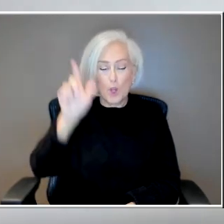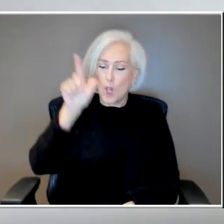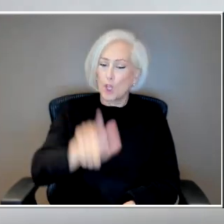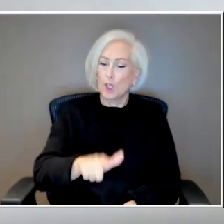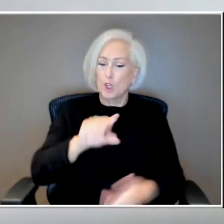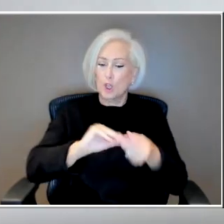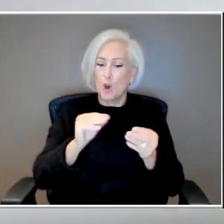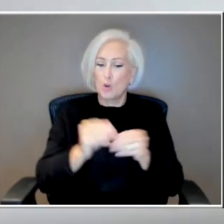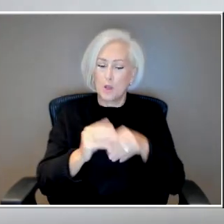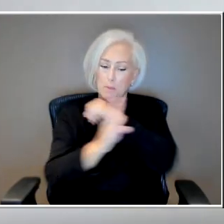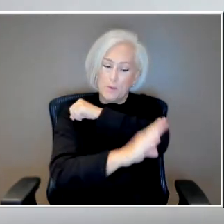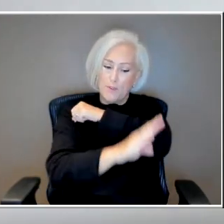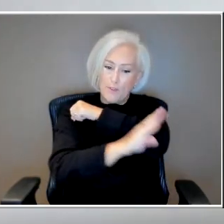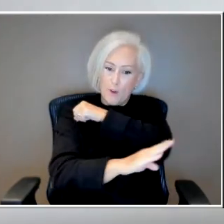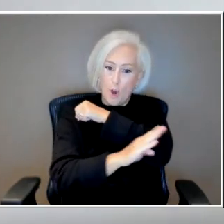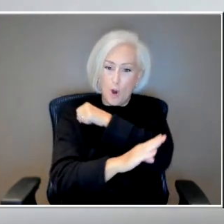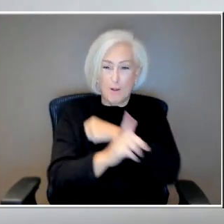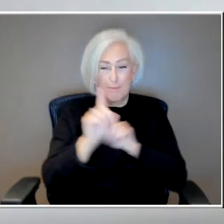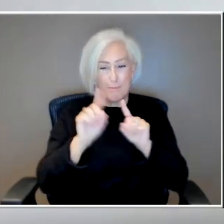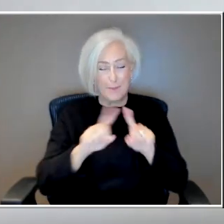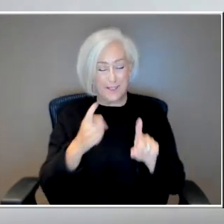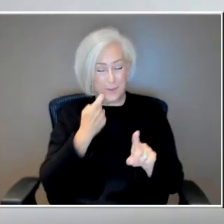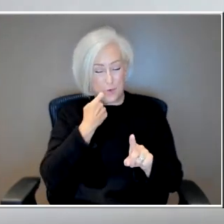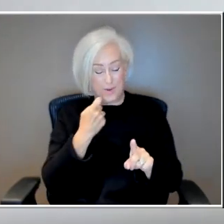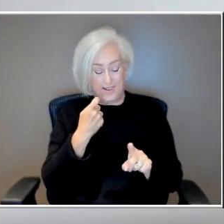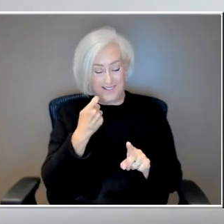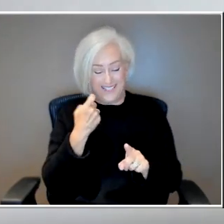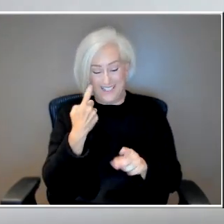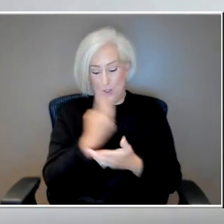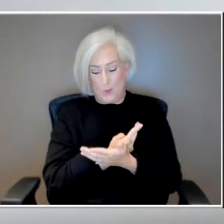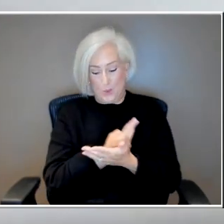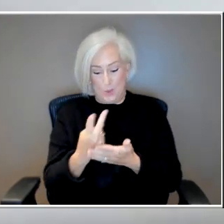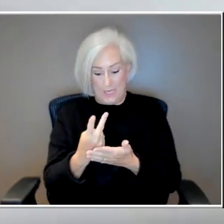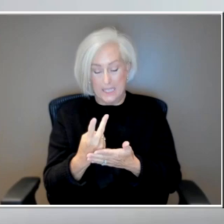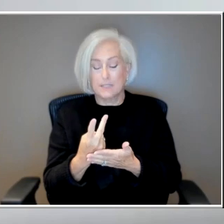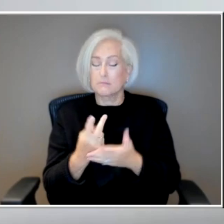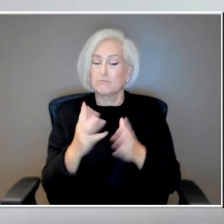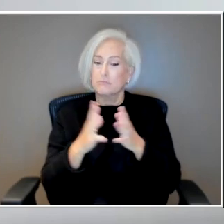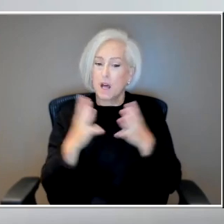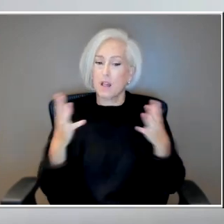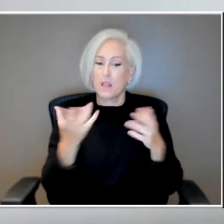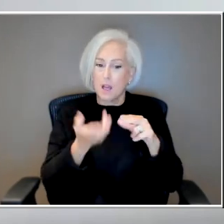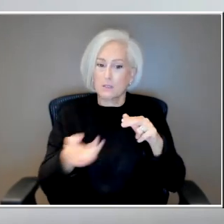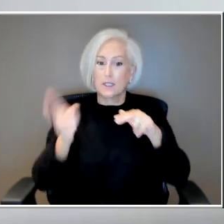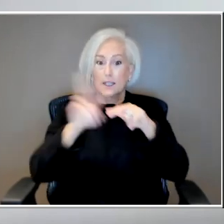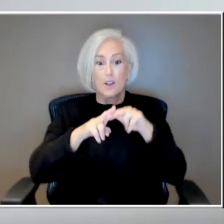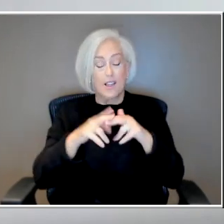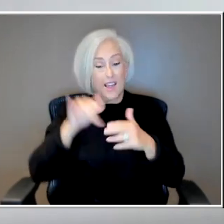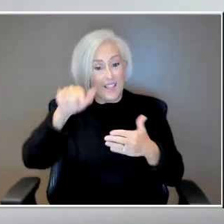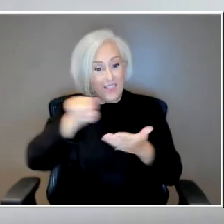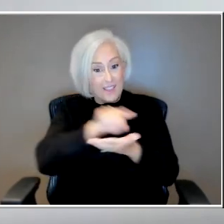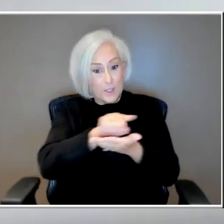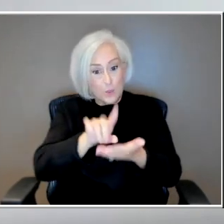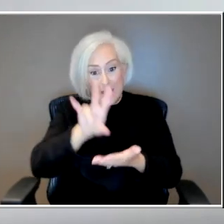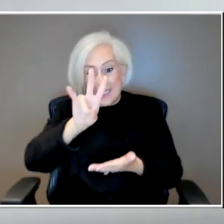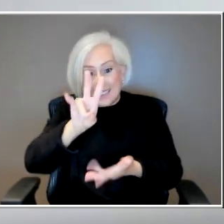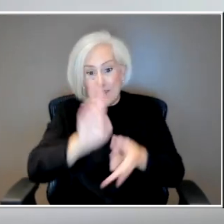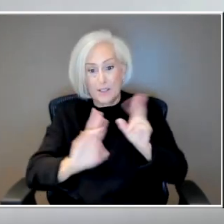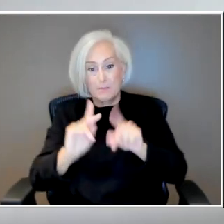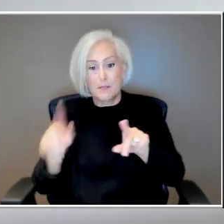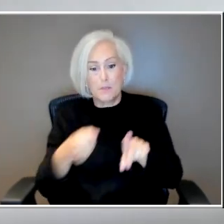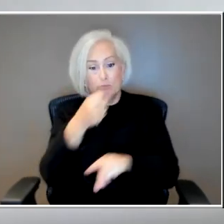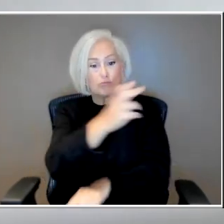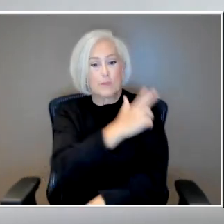these last 2 weeks that we've seen an uptick. And this week we've had 7 admissions with flu. We've